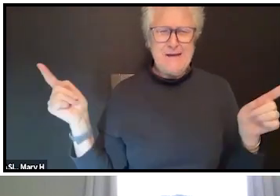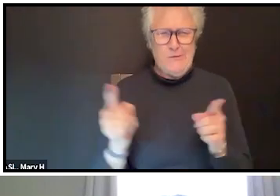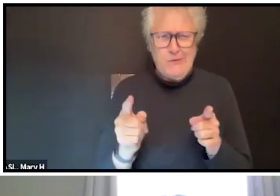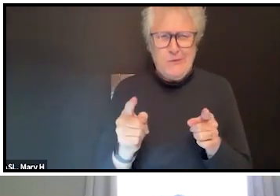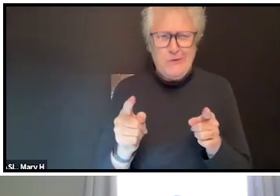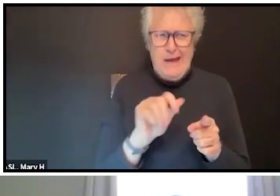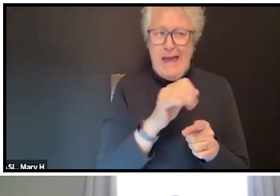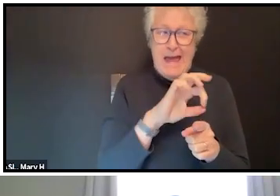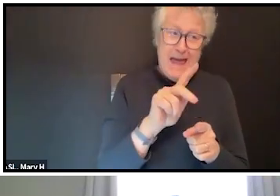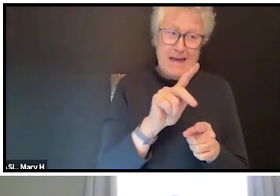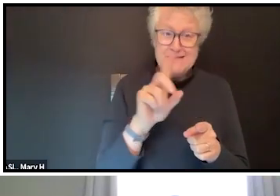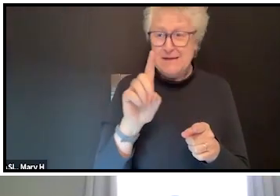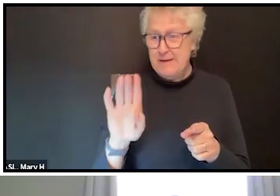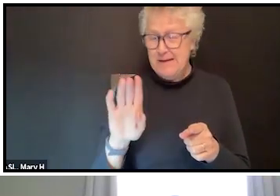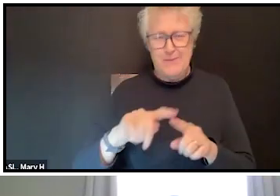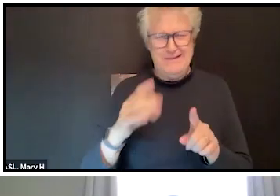sure.